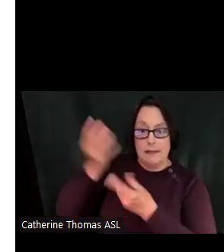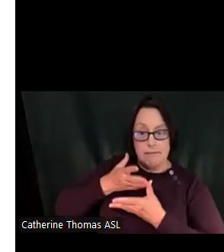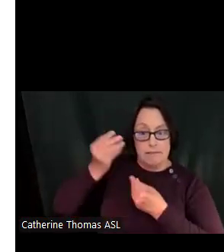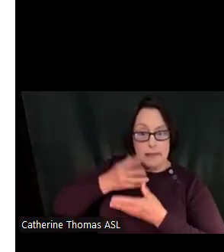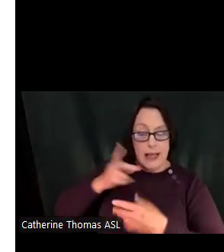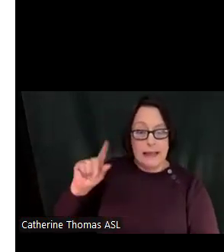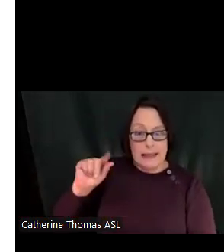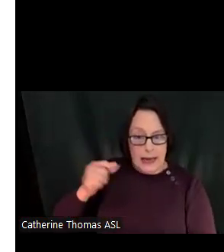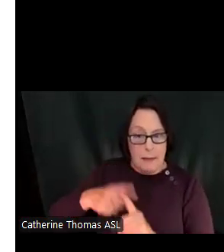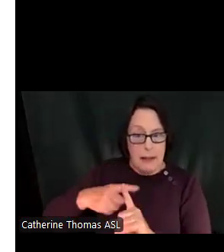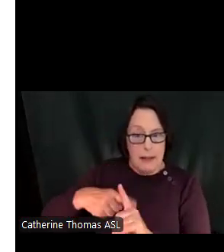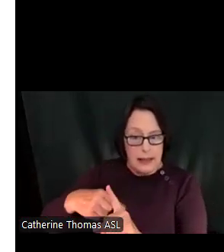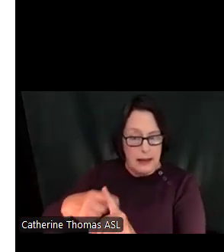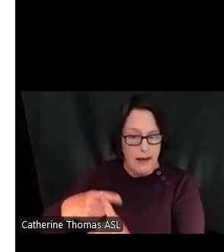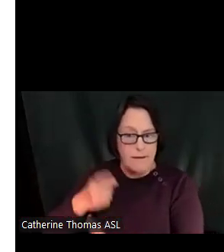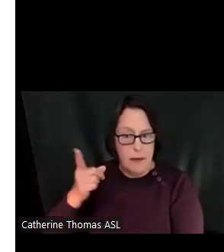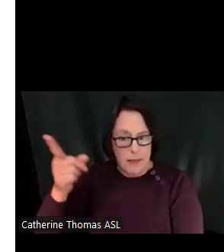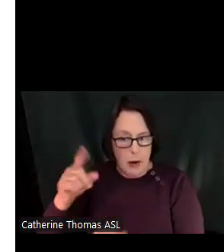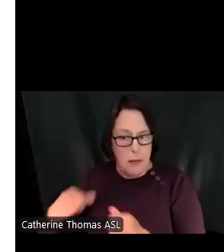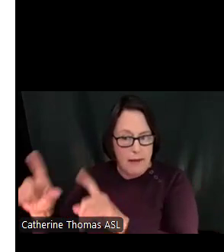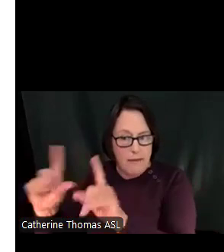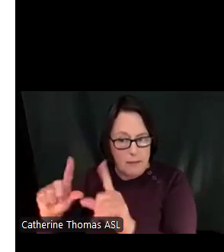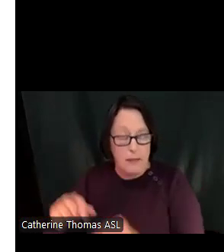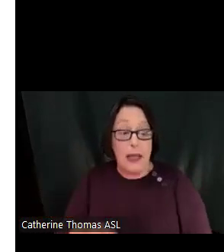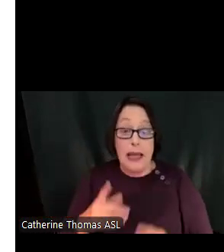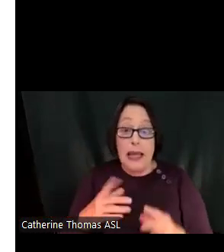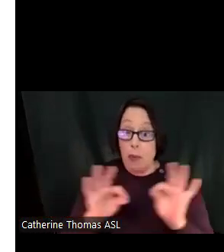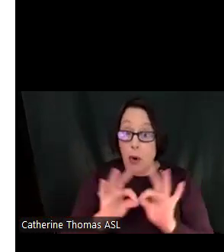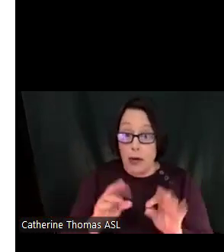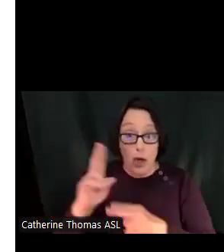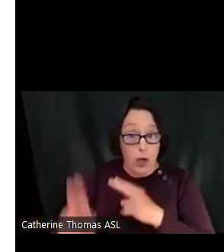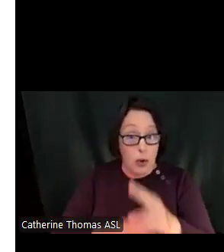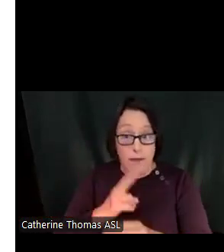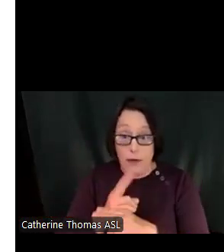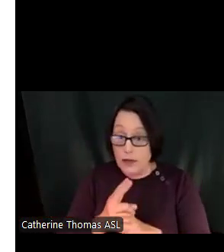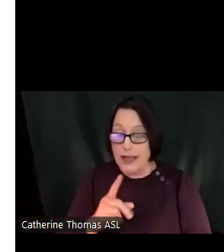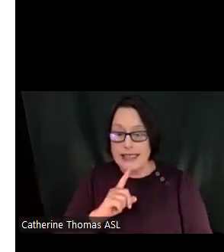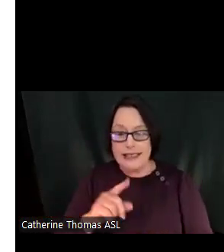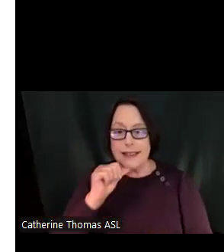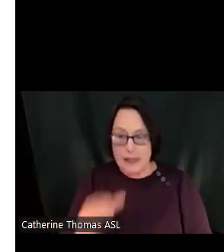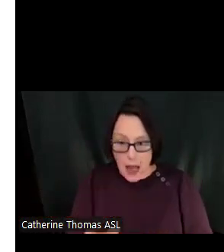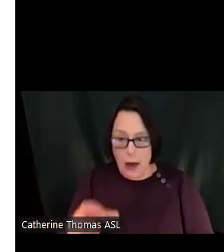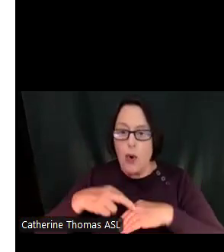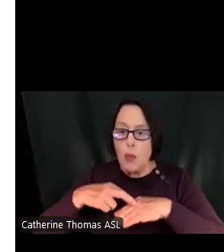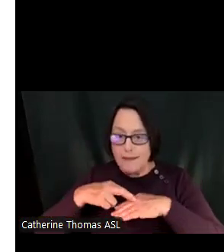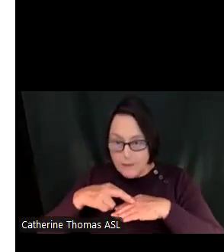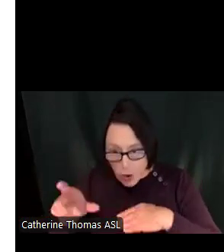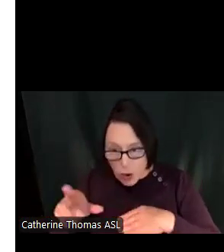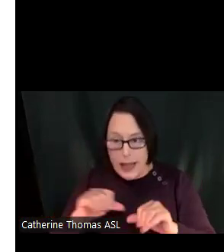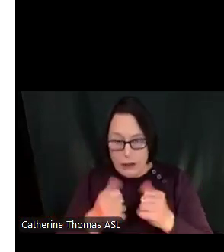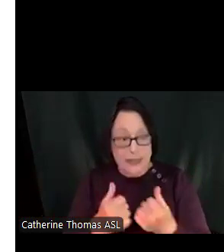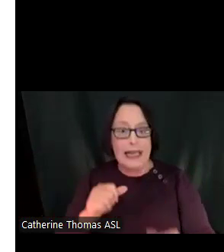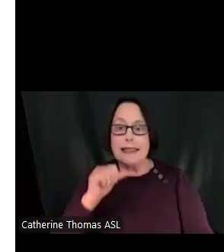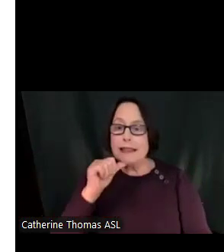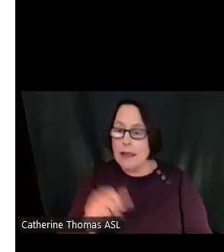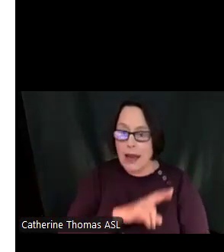platform. It's important to note that Universal is not a referral agency and does not assign interpreters to